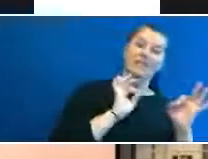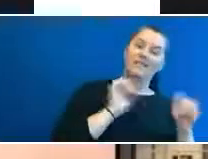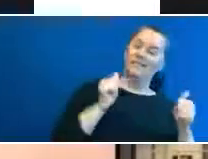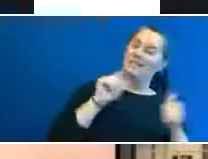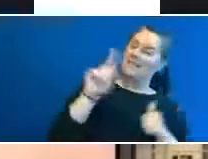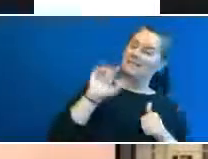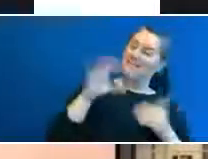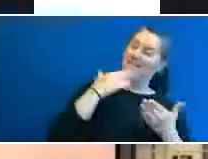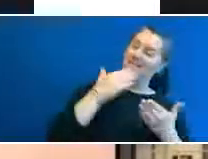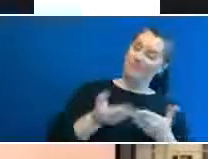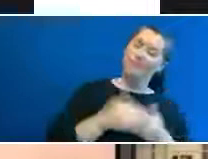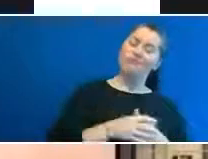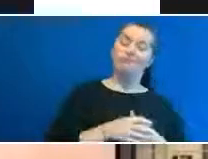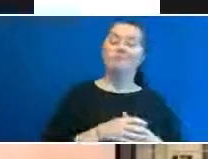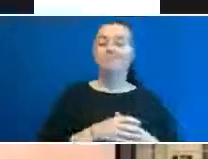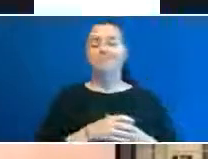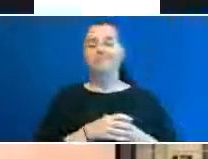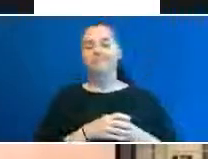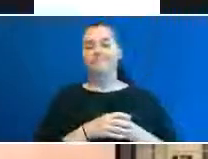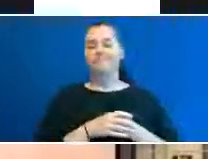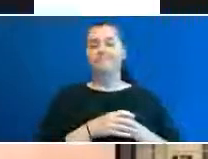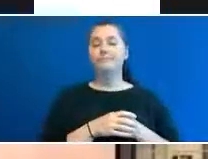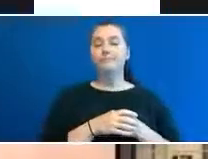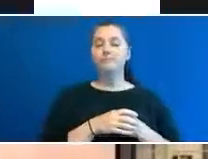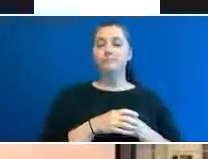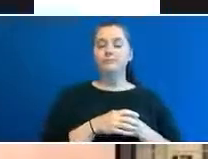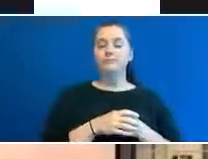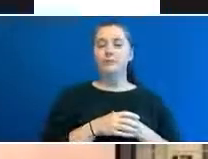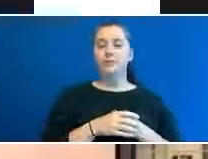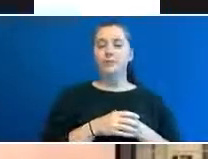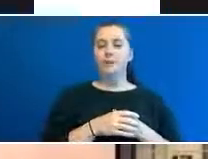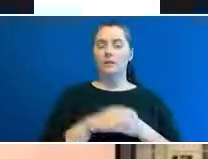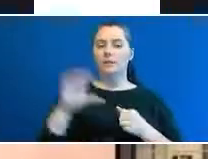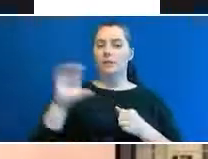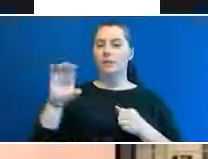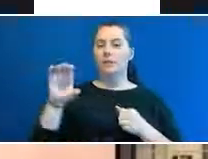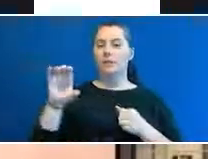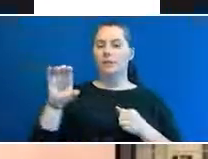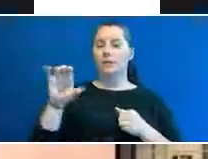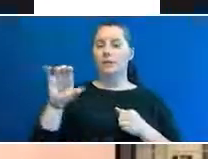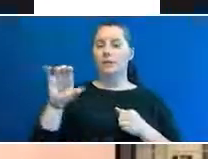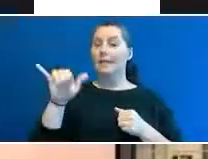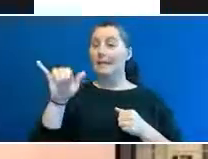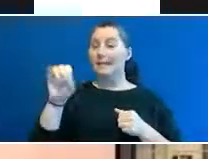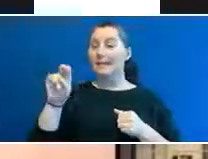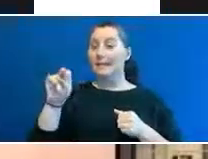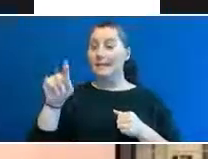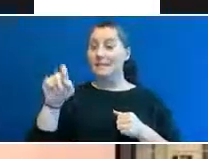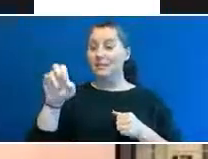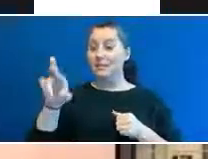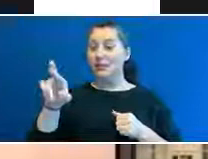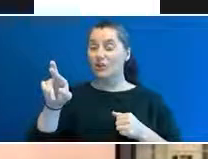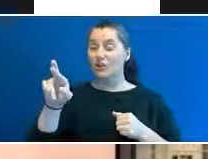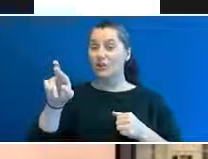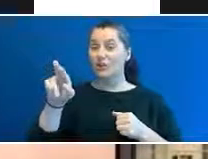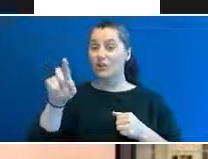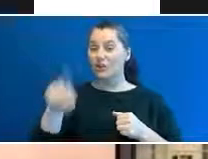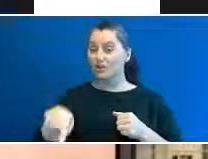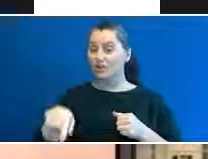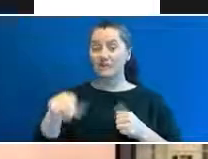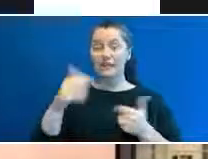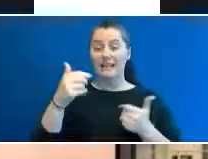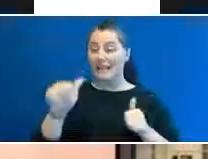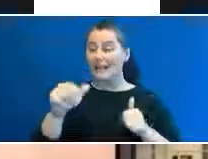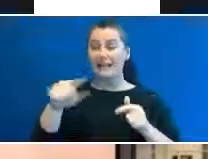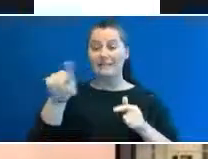sharing that. Jaime, Crystal, Isaac, Yenter, any questions here? I would like to understand maybe a little